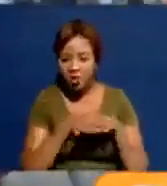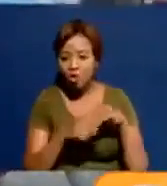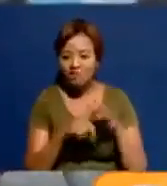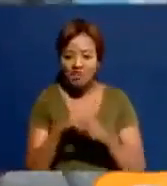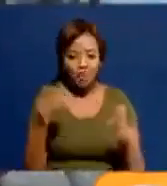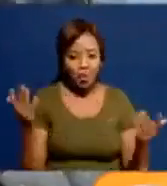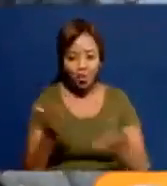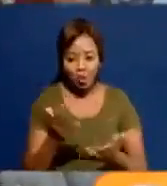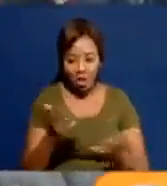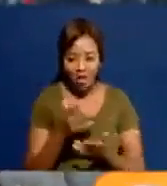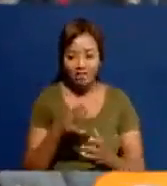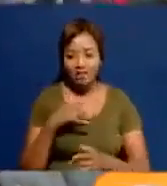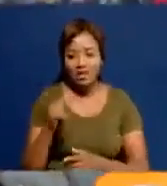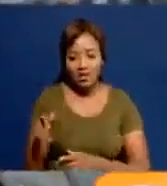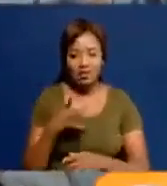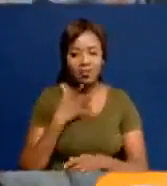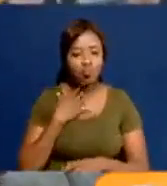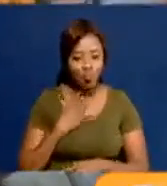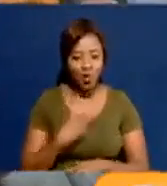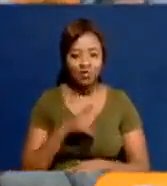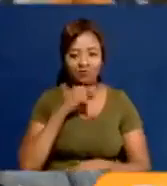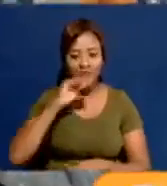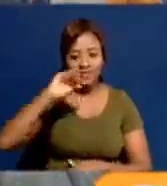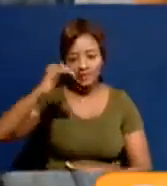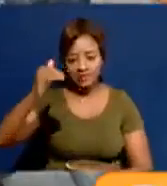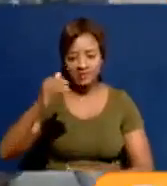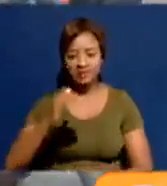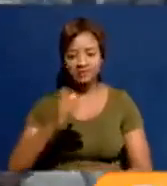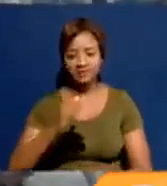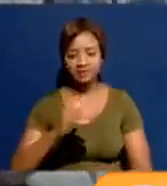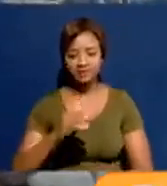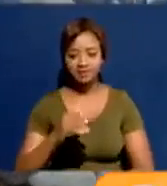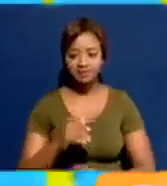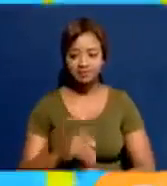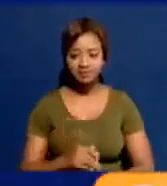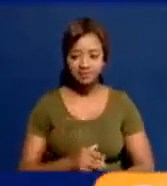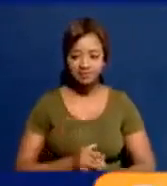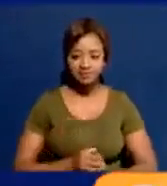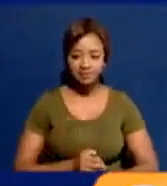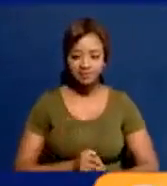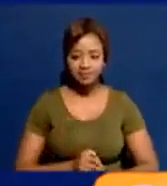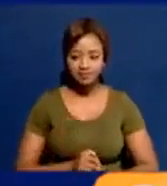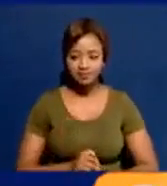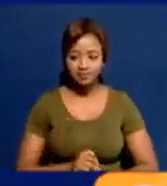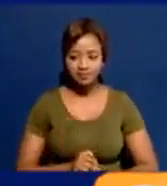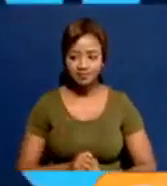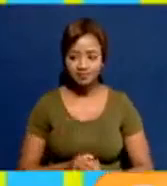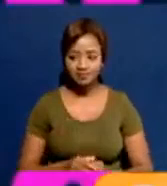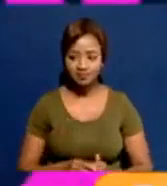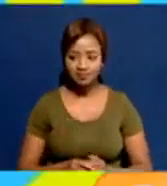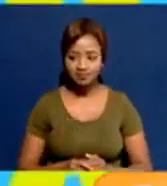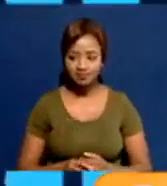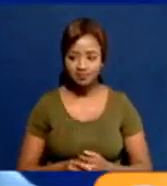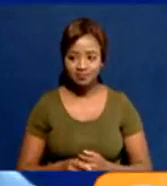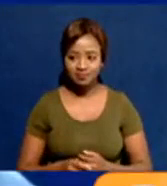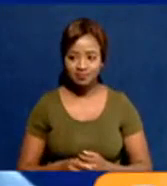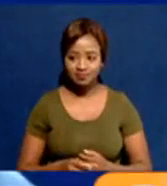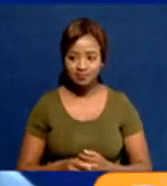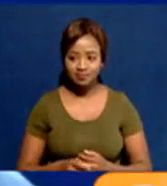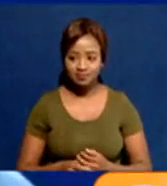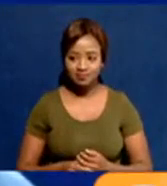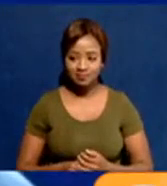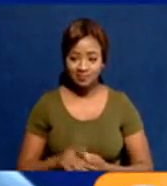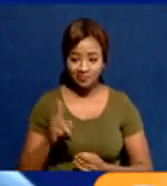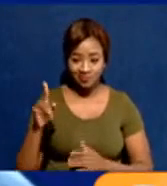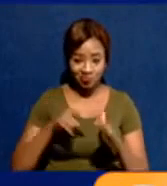about being comfortable, and Aymen was comfortable at City, and that's how we let it be. Here comes a goal-scoring